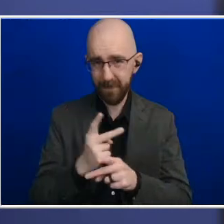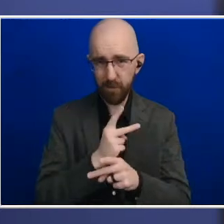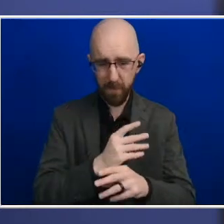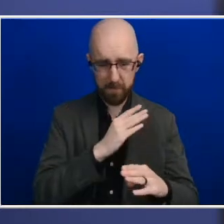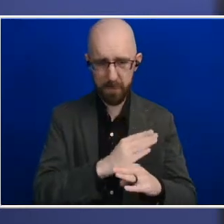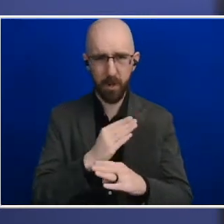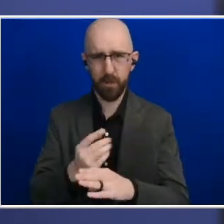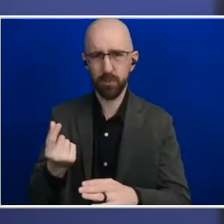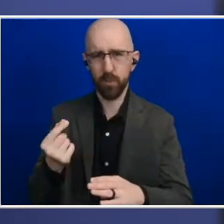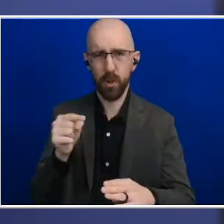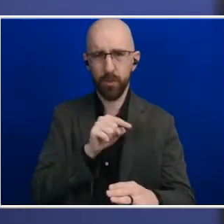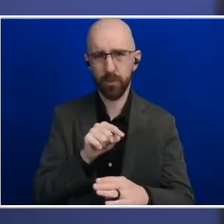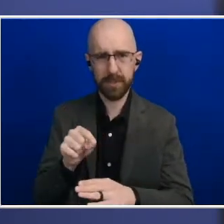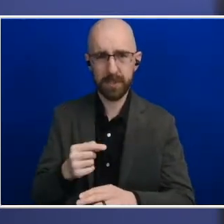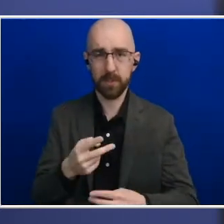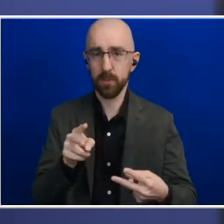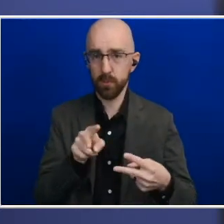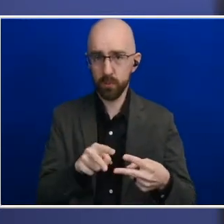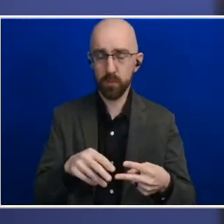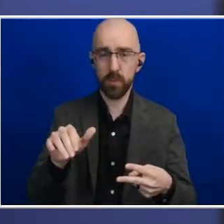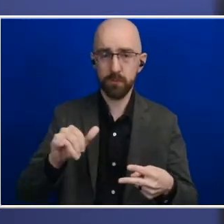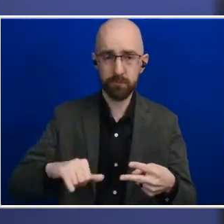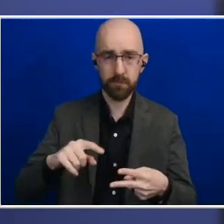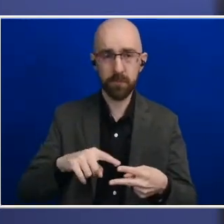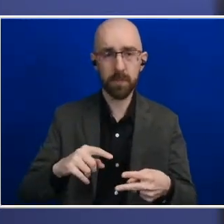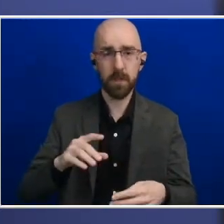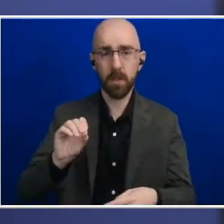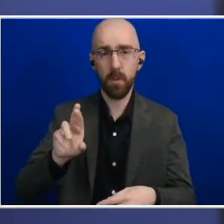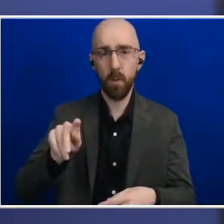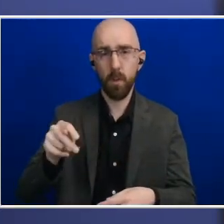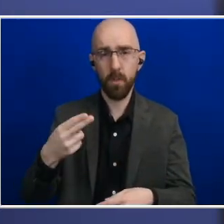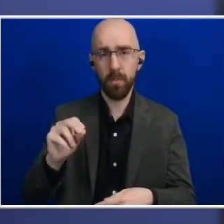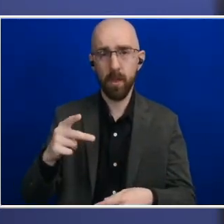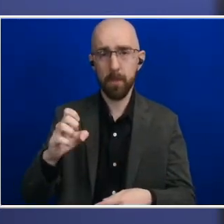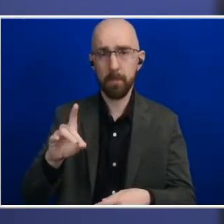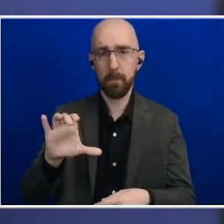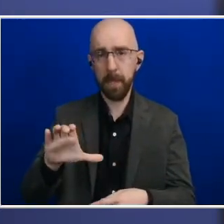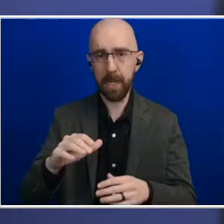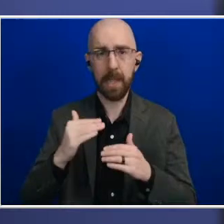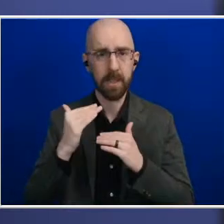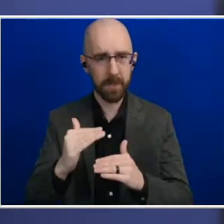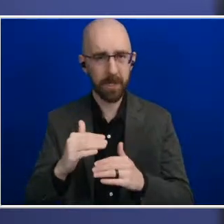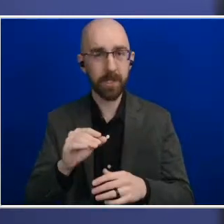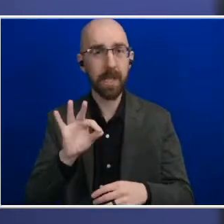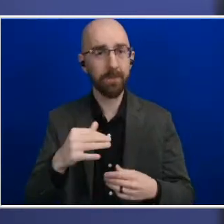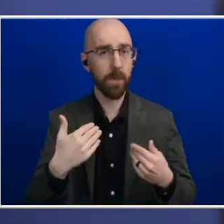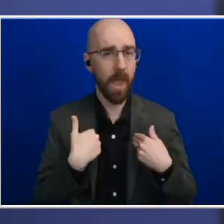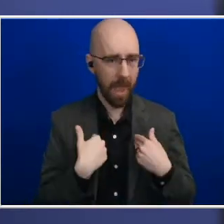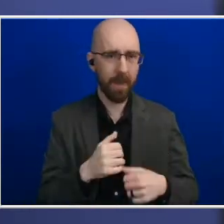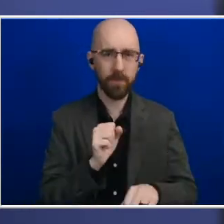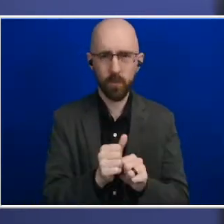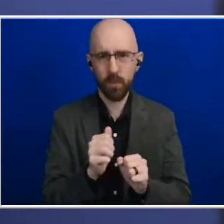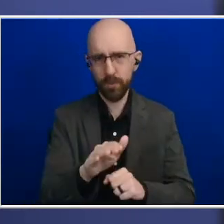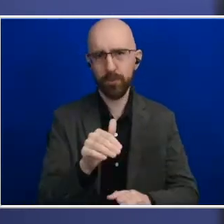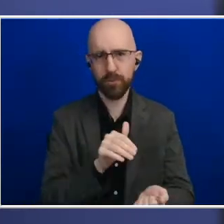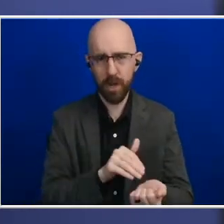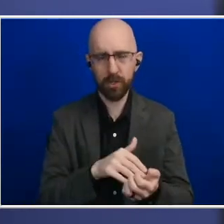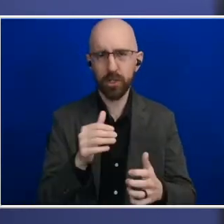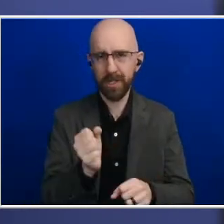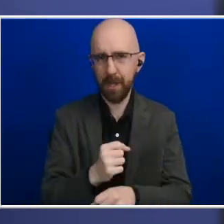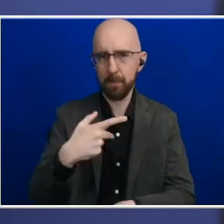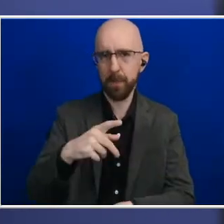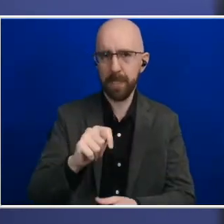barriers are orthopedic limitations. If you have those, work with your primary care doctor to get a physical therapist referral to